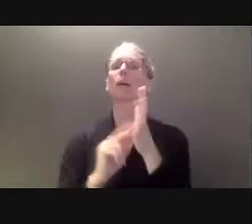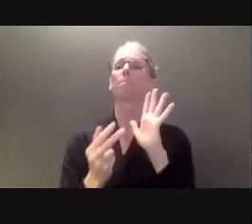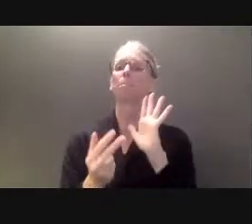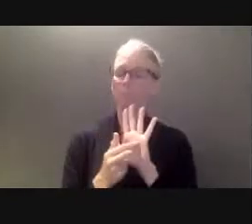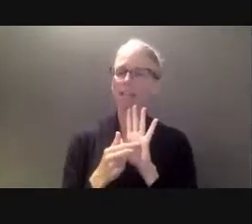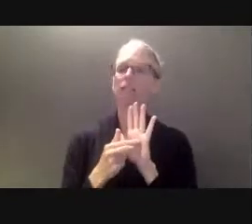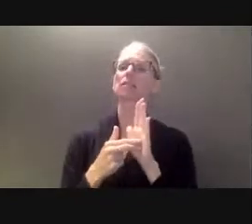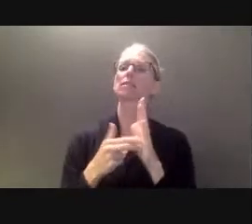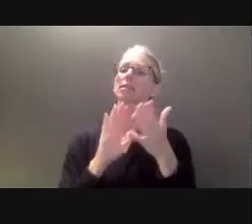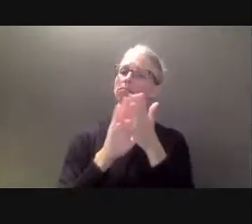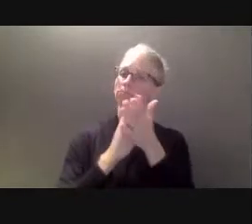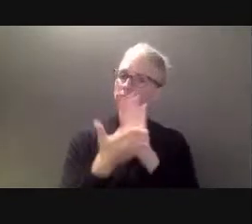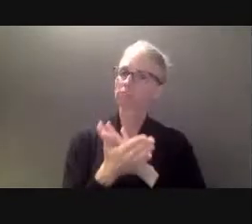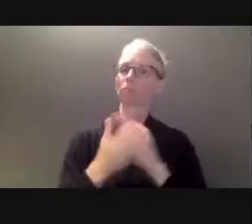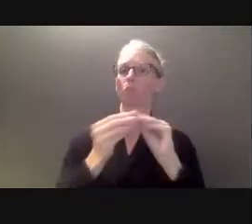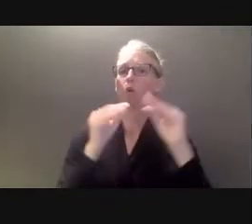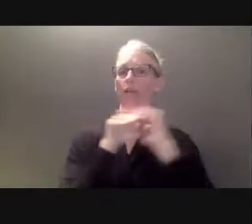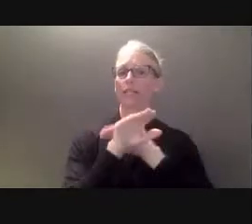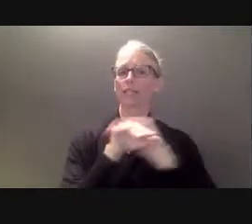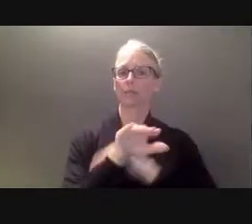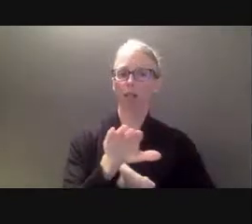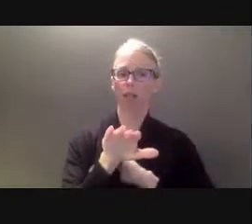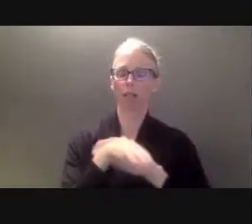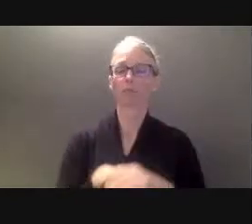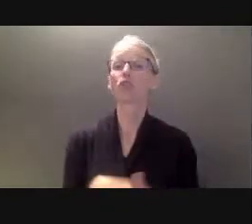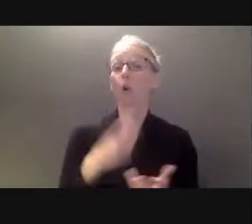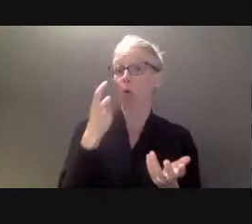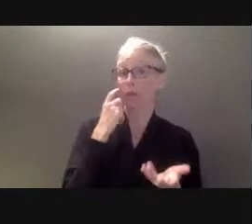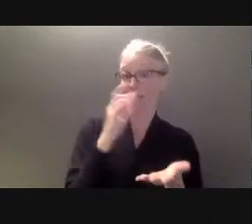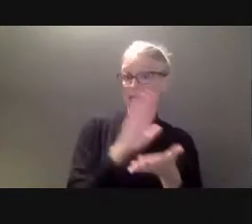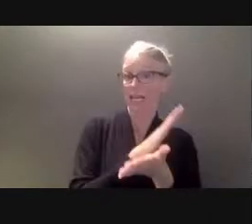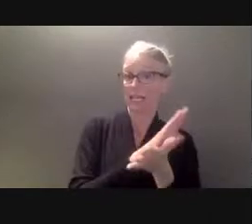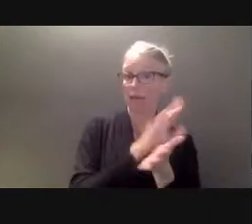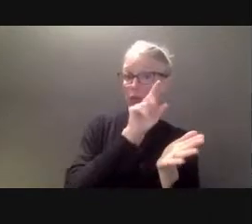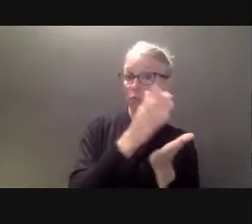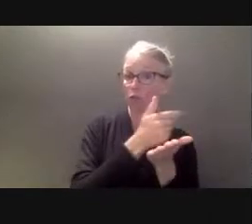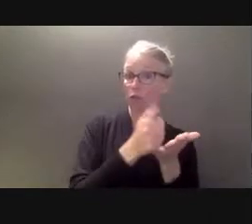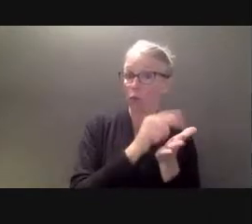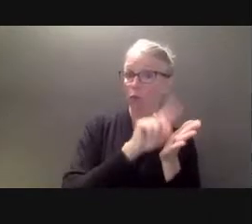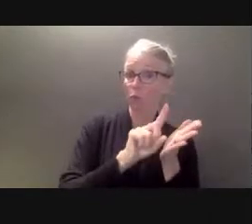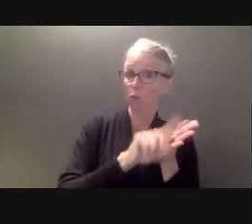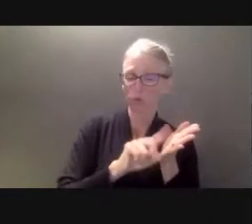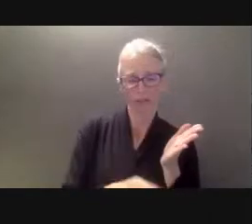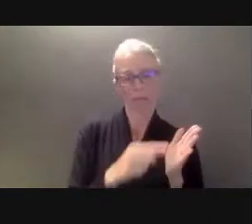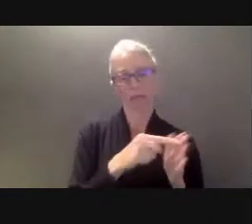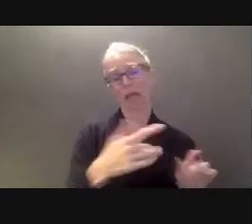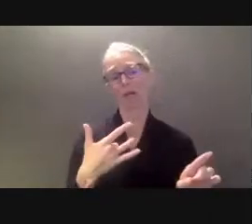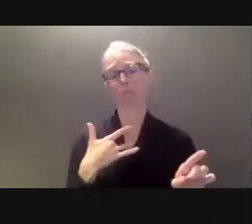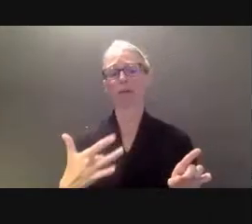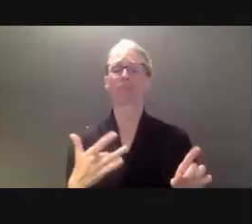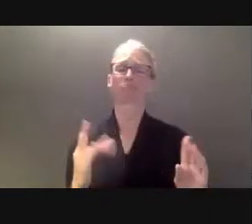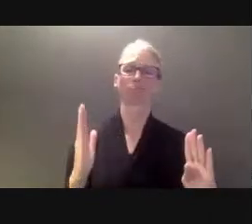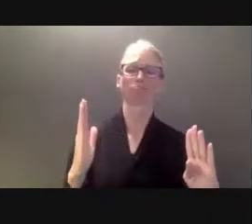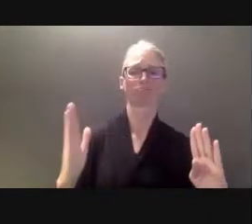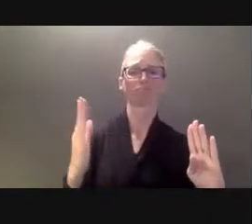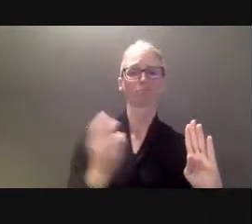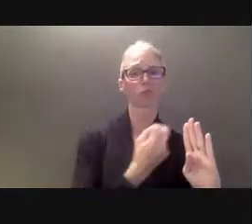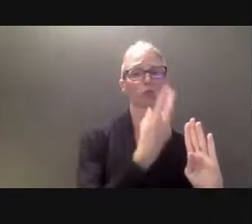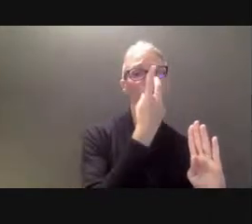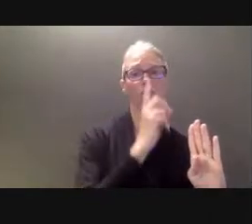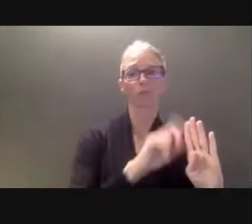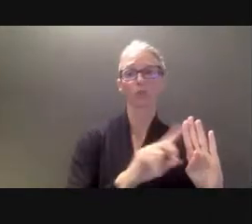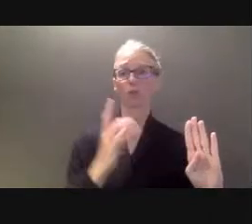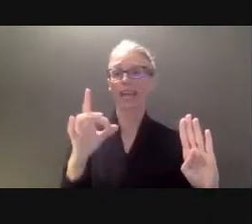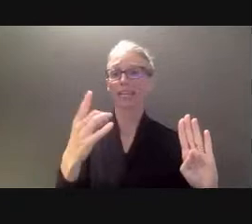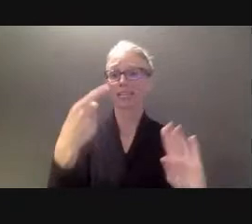Conducting traditional academic scoping reviews, like the one that we've just conducted, typically takes over 12 to 18 months to complete